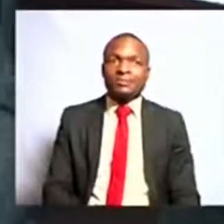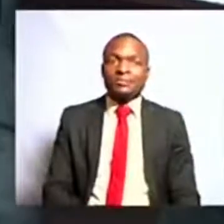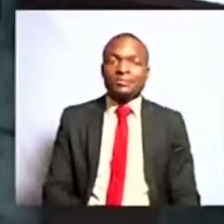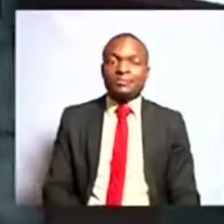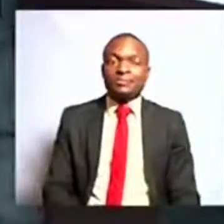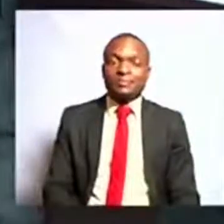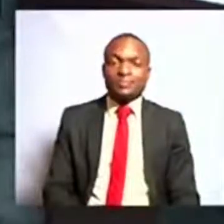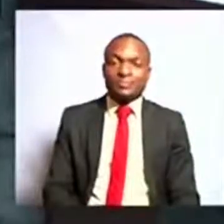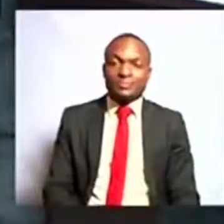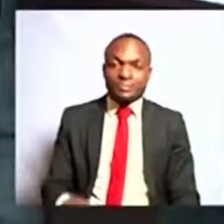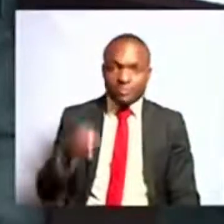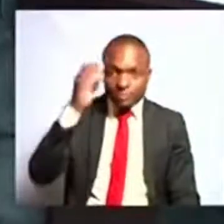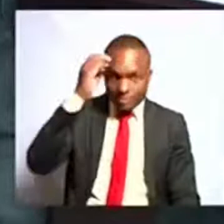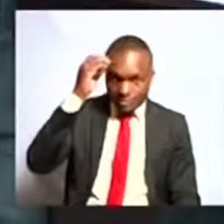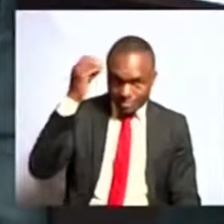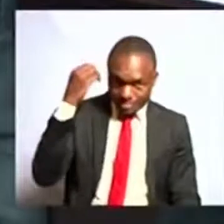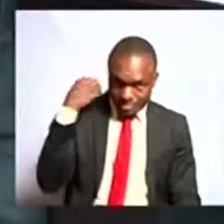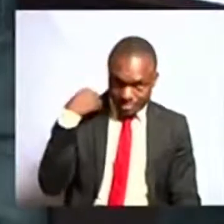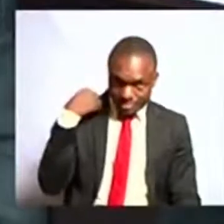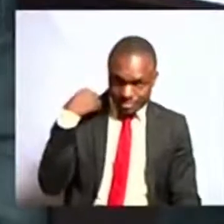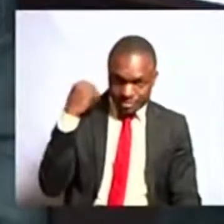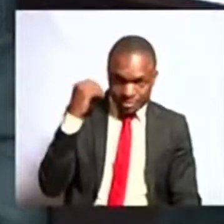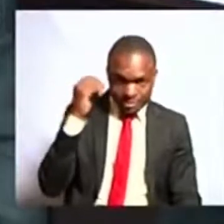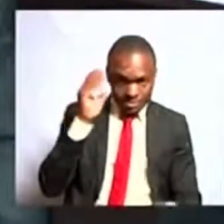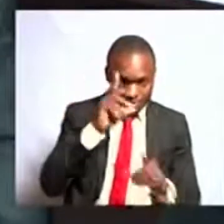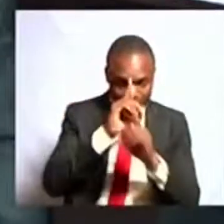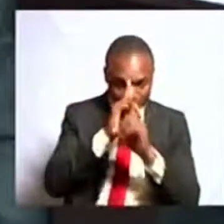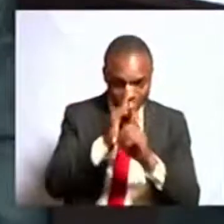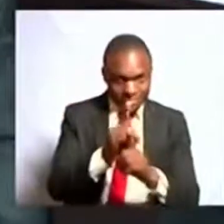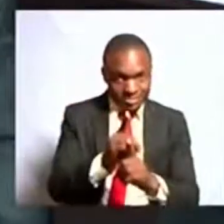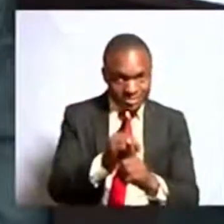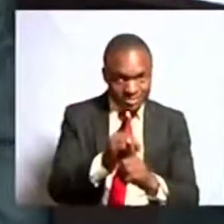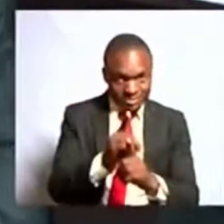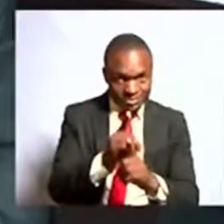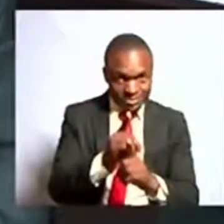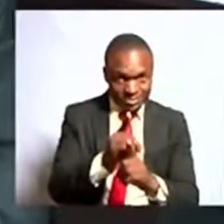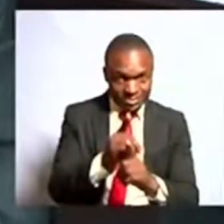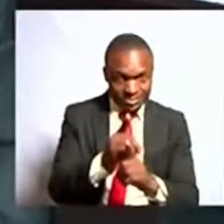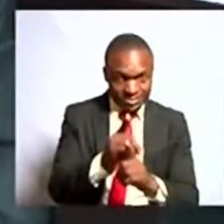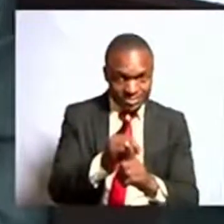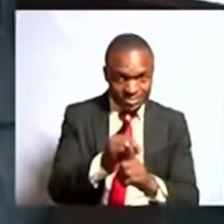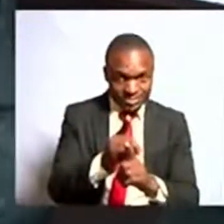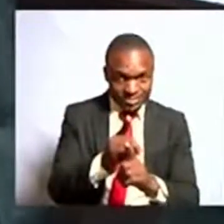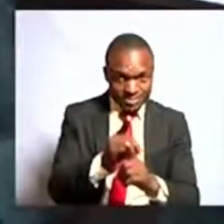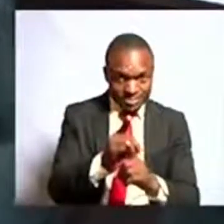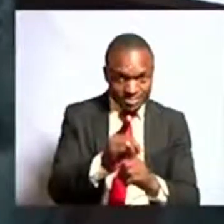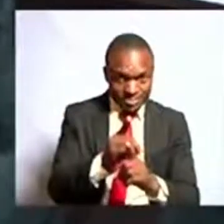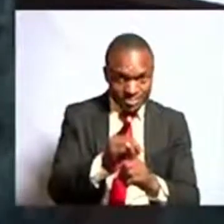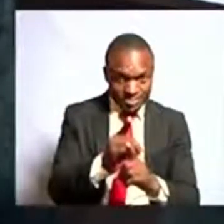as an office, we decided to quote